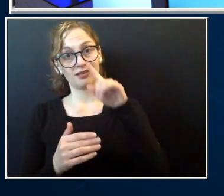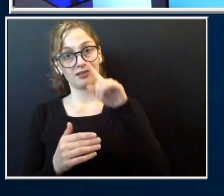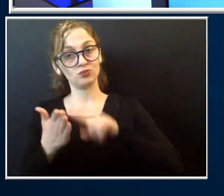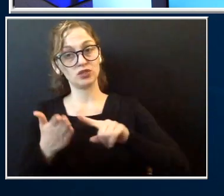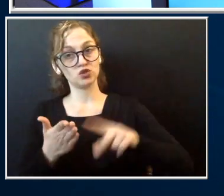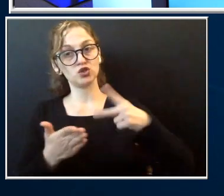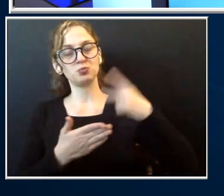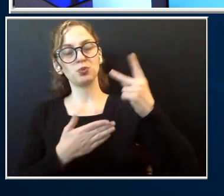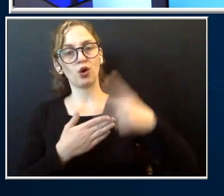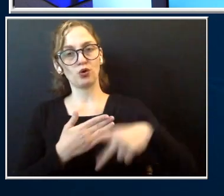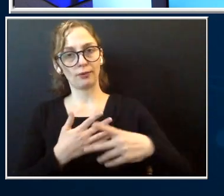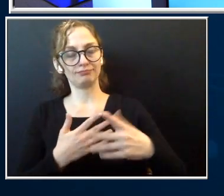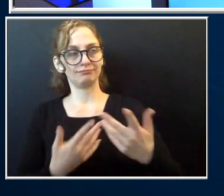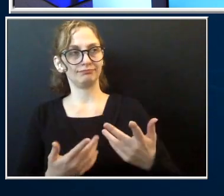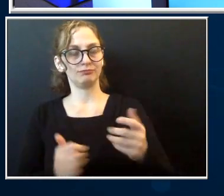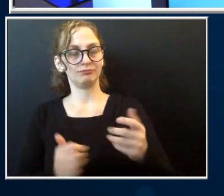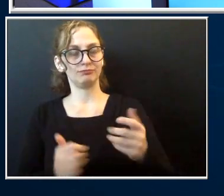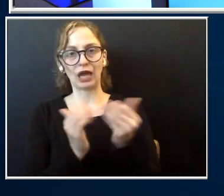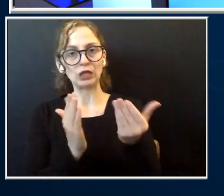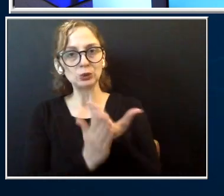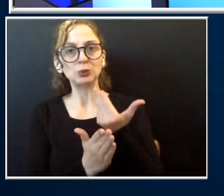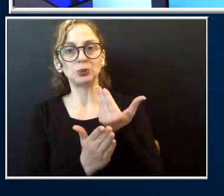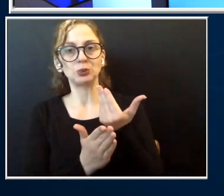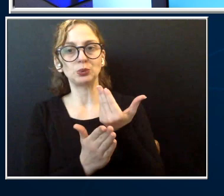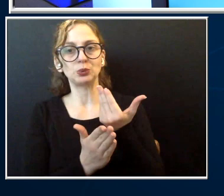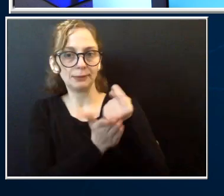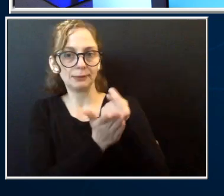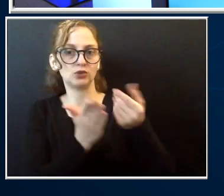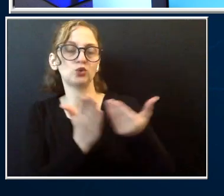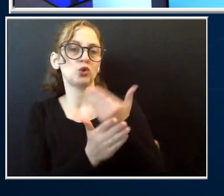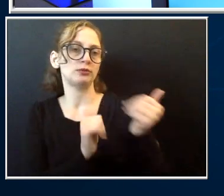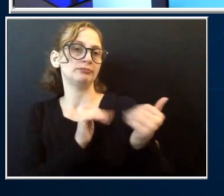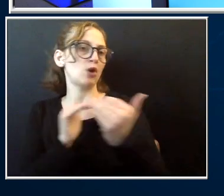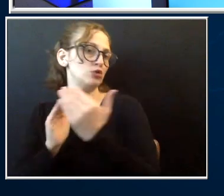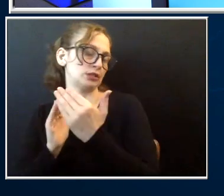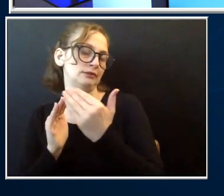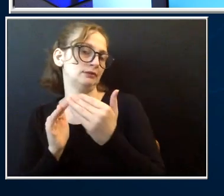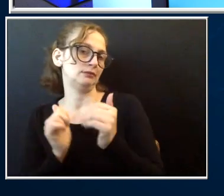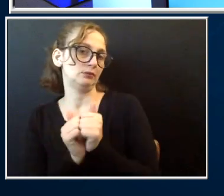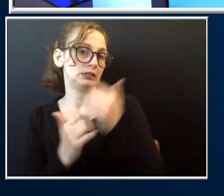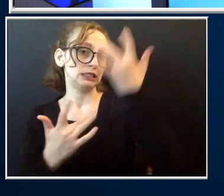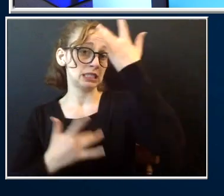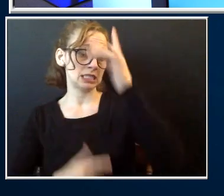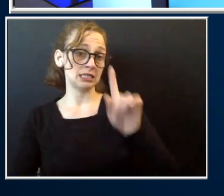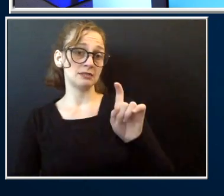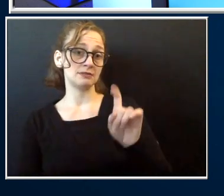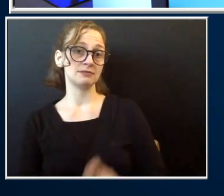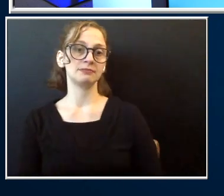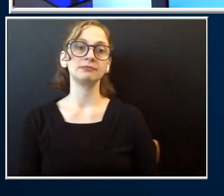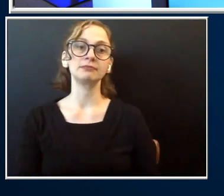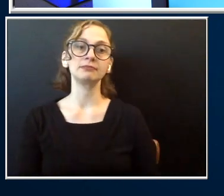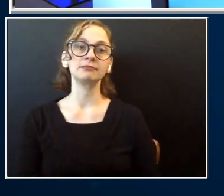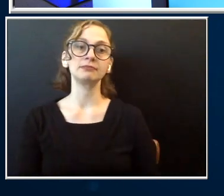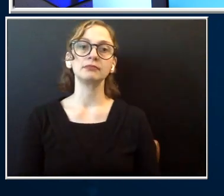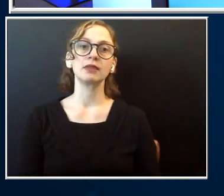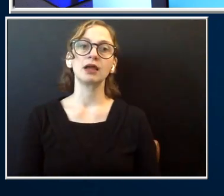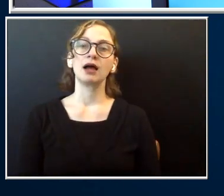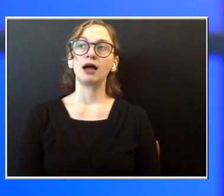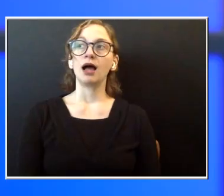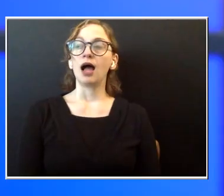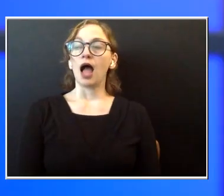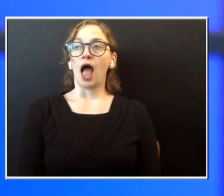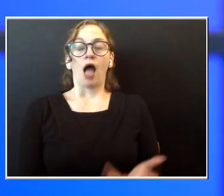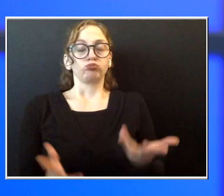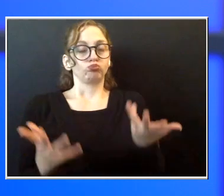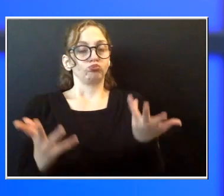prevent and treat disease? I do not have a crystal ball,